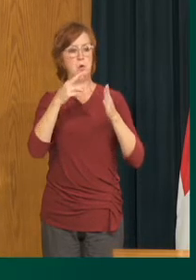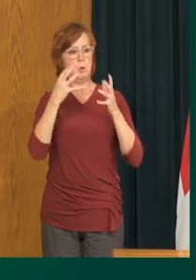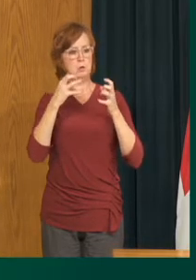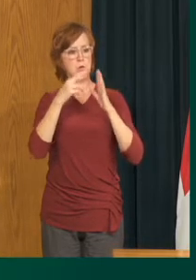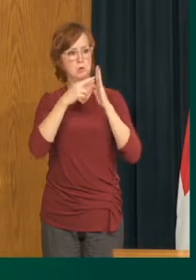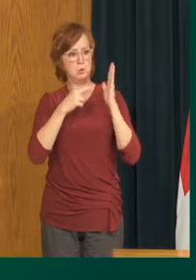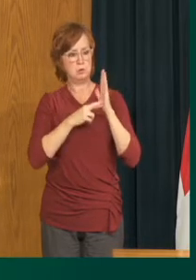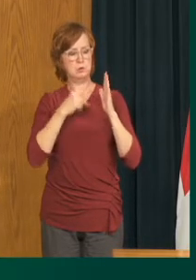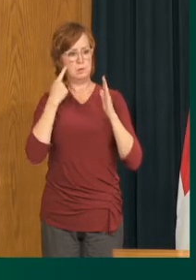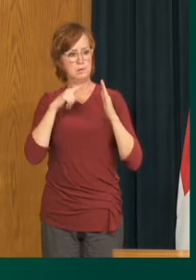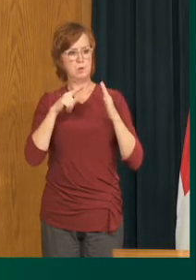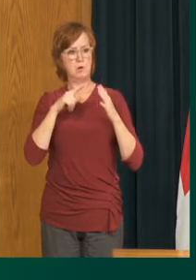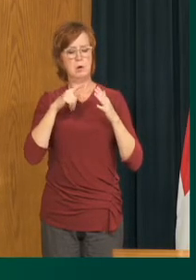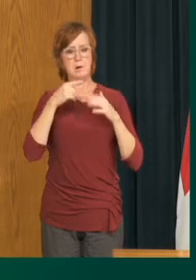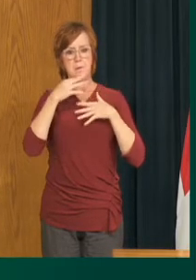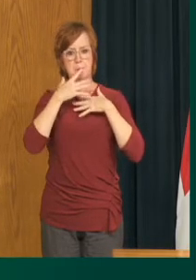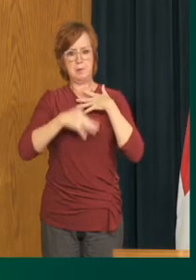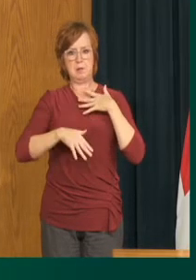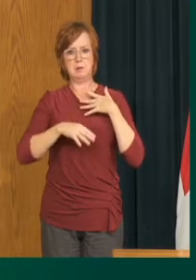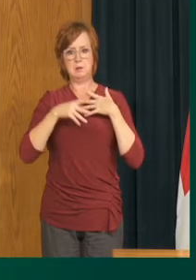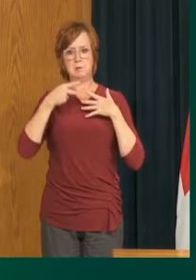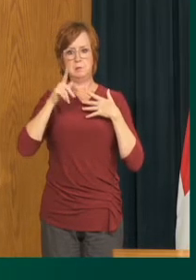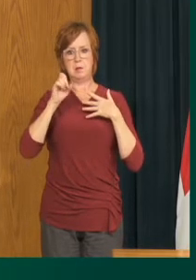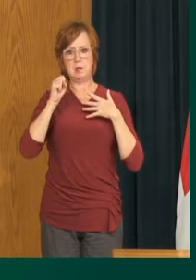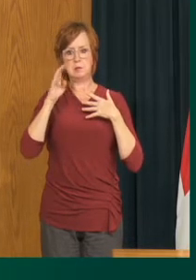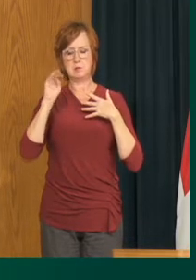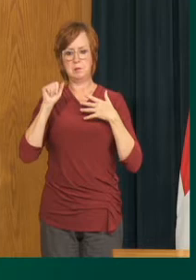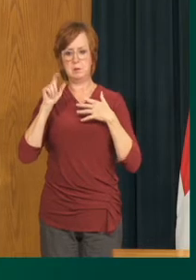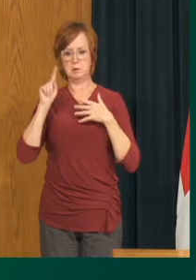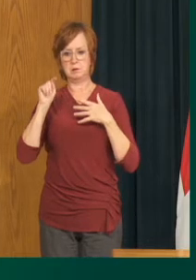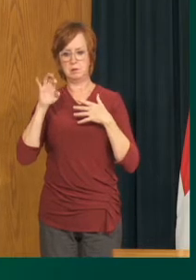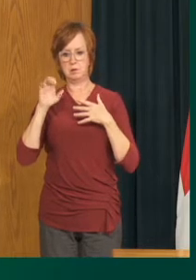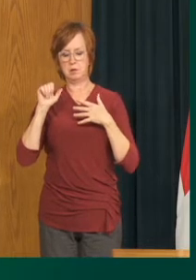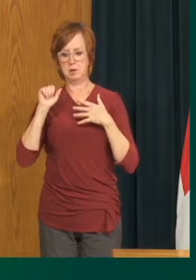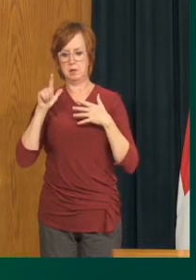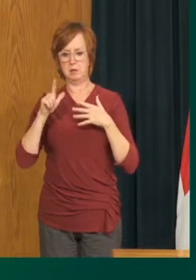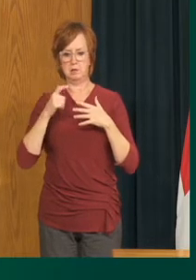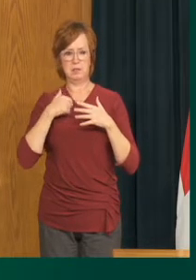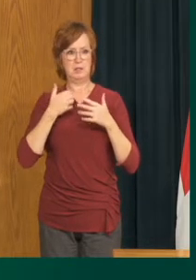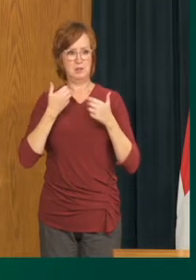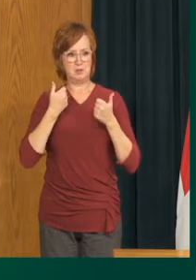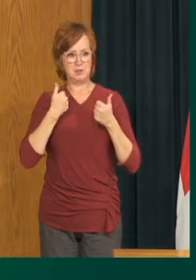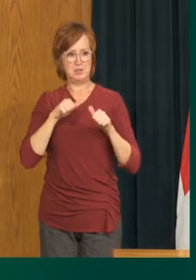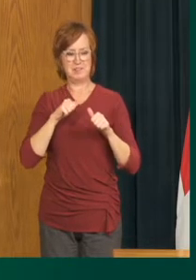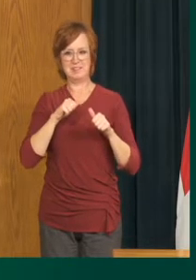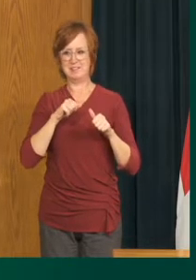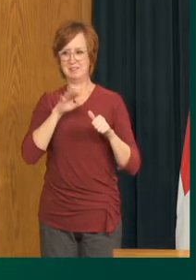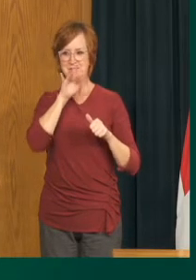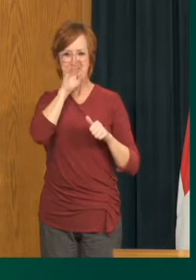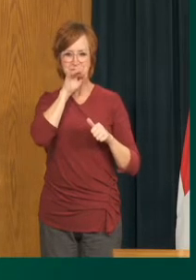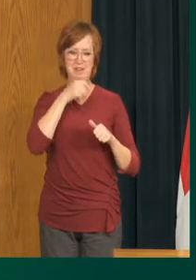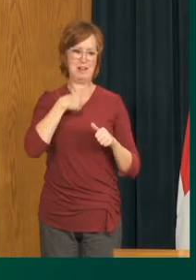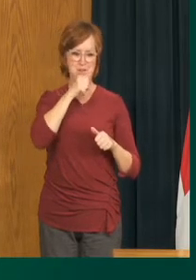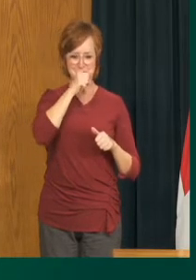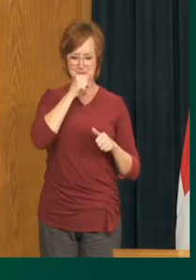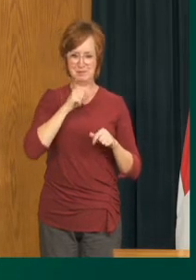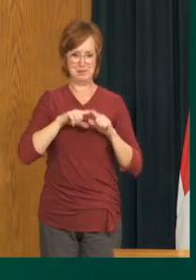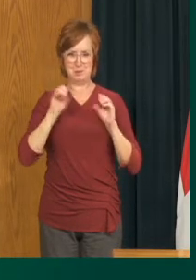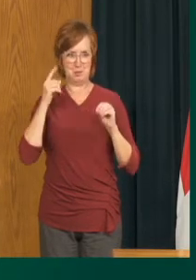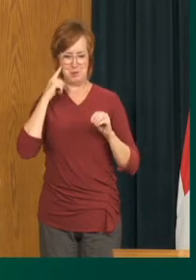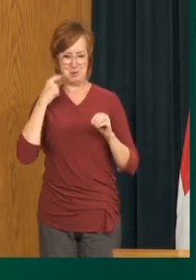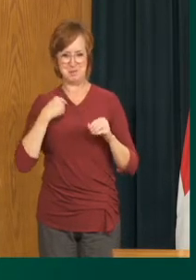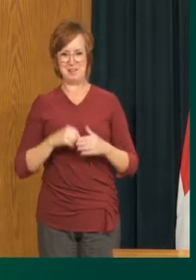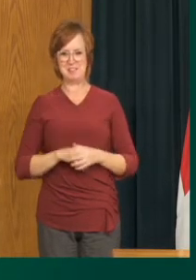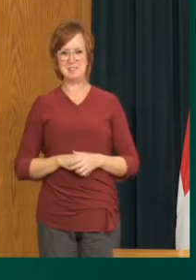blood plasma trials. Yeah, thanks, Jim. Sorry, I didn't get off mute, but I gave a great answer to the question. But just in follow-up, I don't have